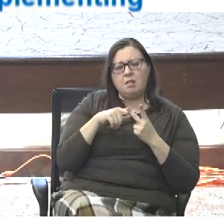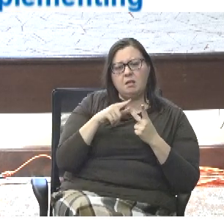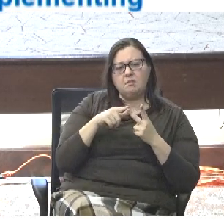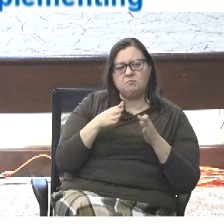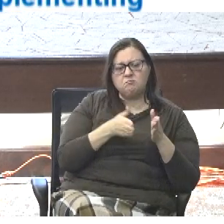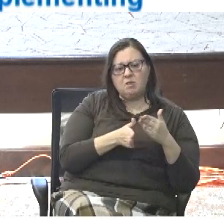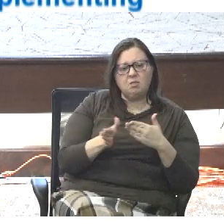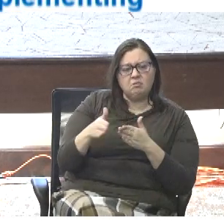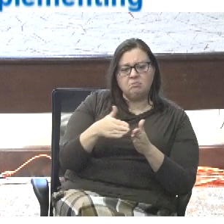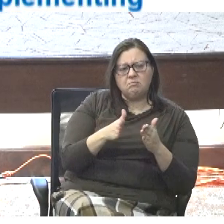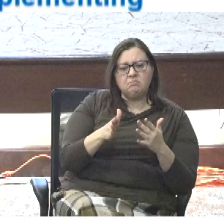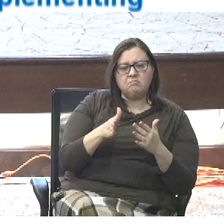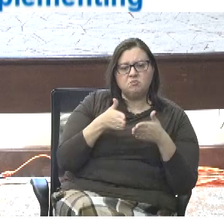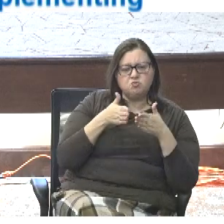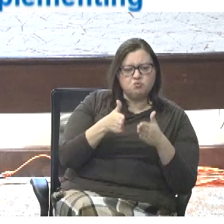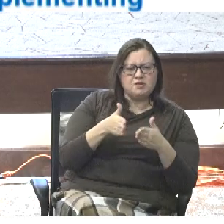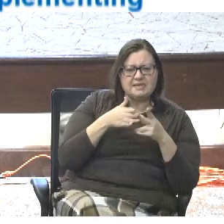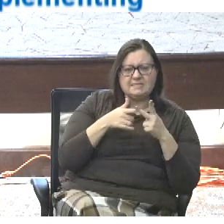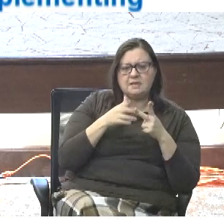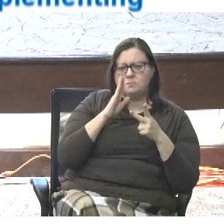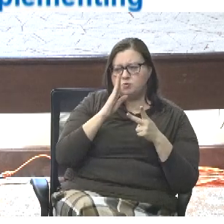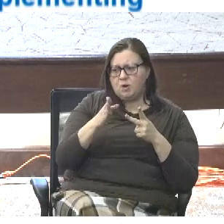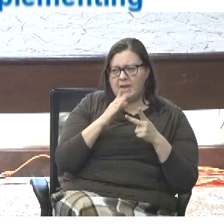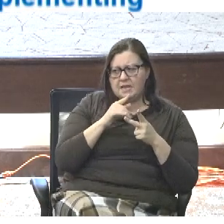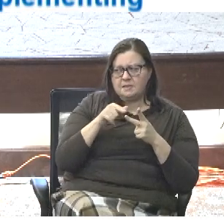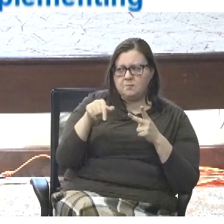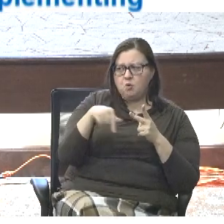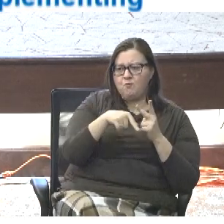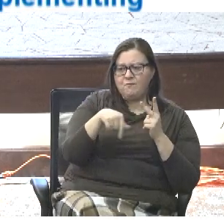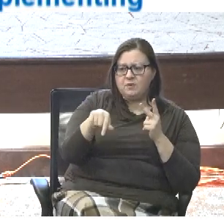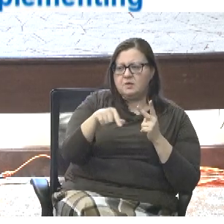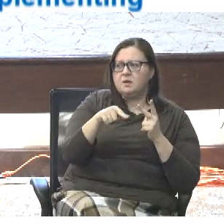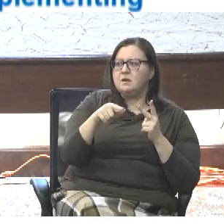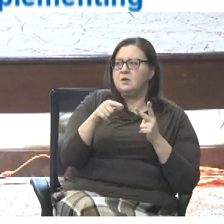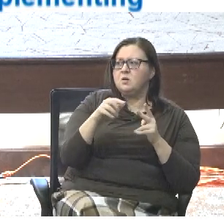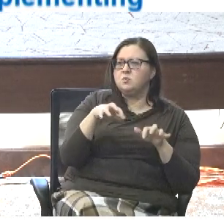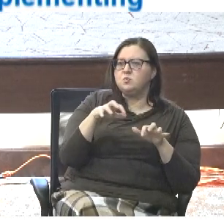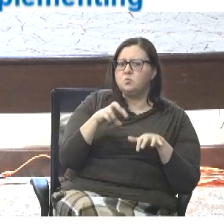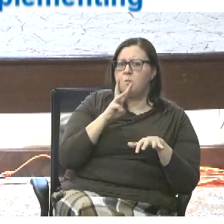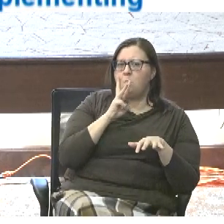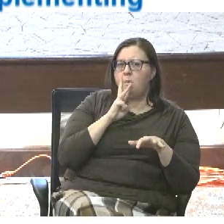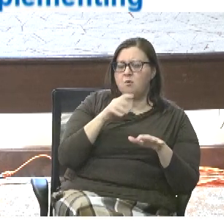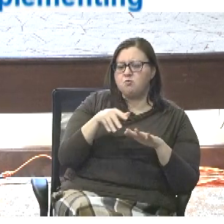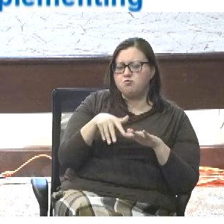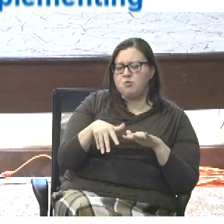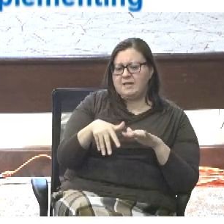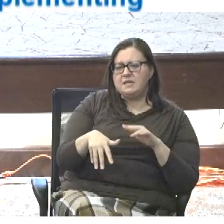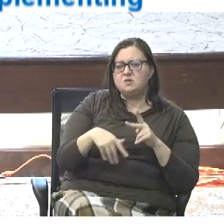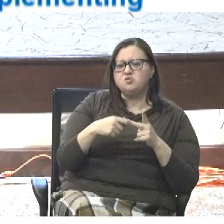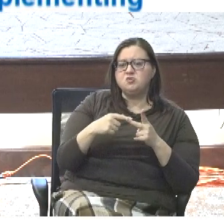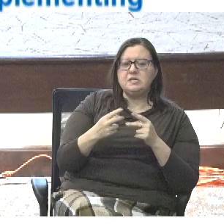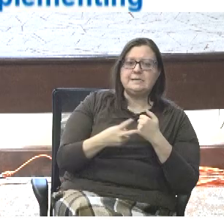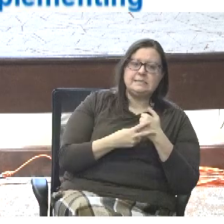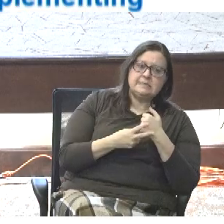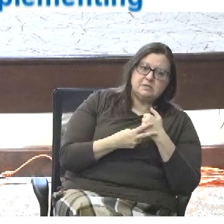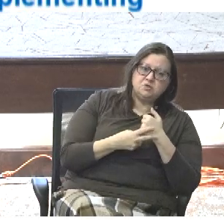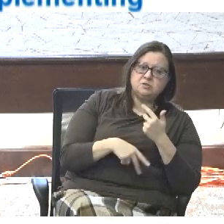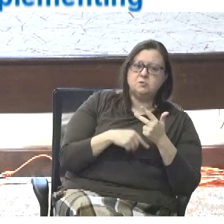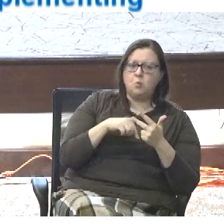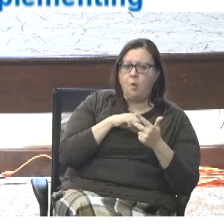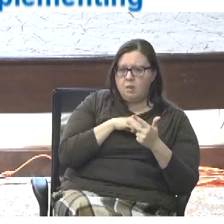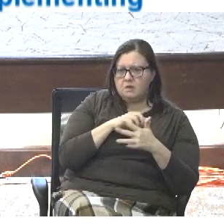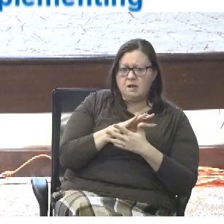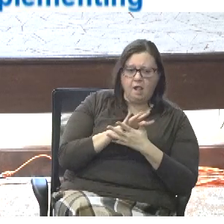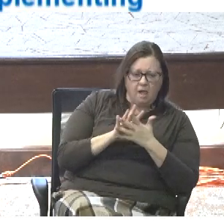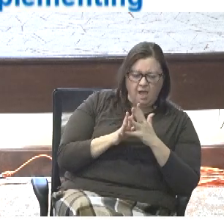streets, some straight streets, had significant stormwater drainage, had stormwater detention as well as stormwater quality.